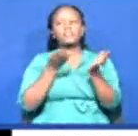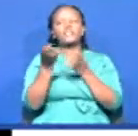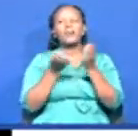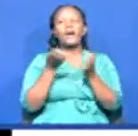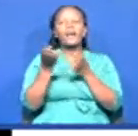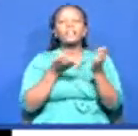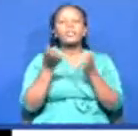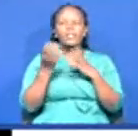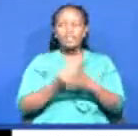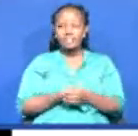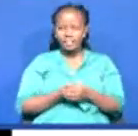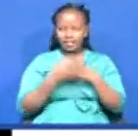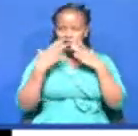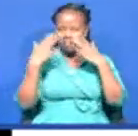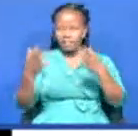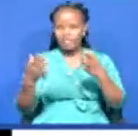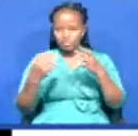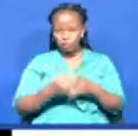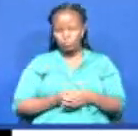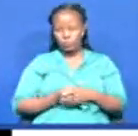good.